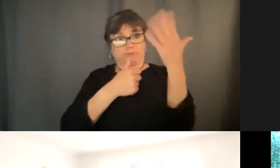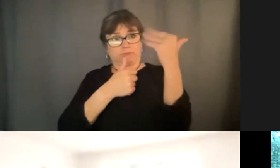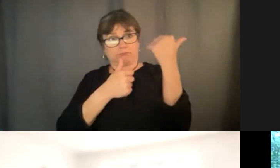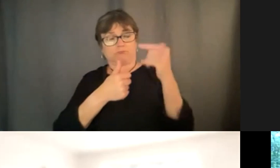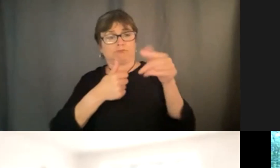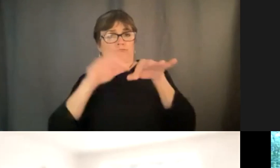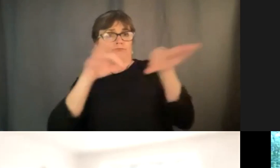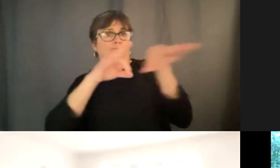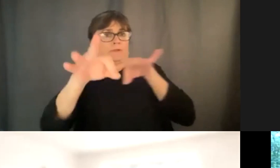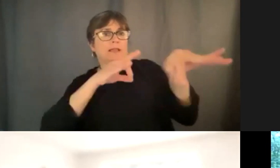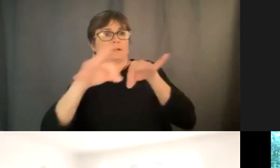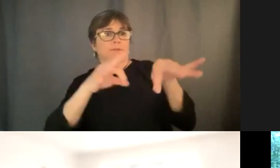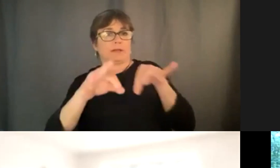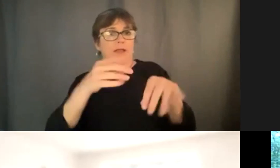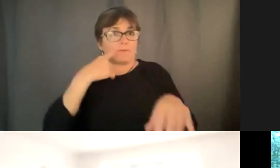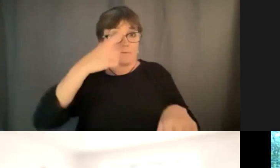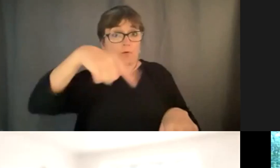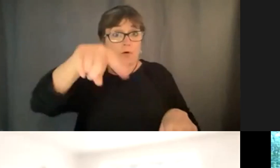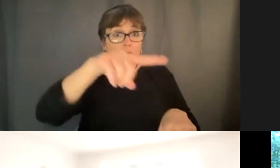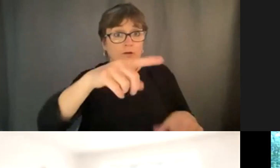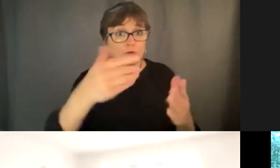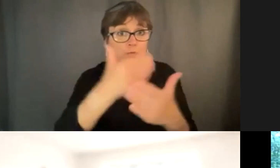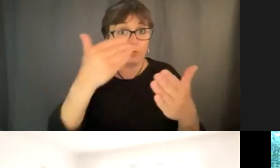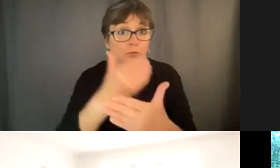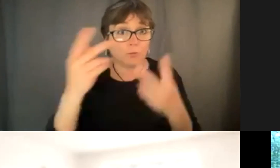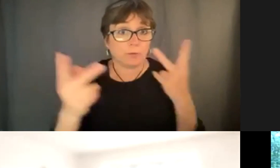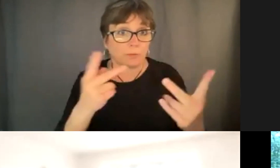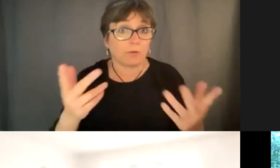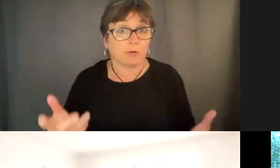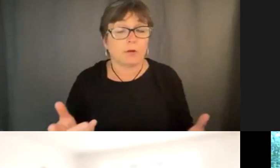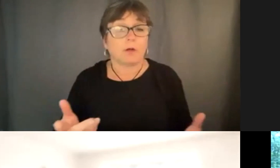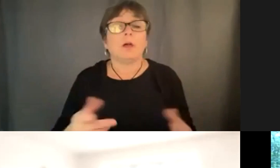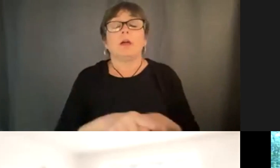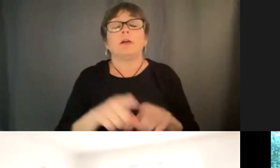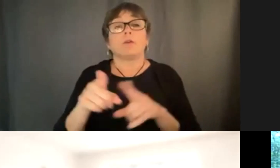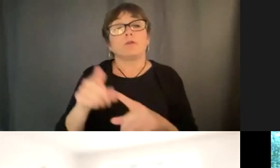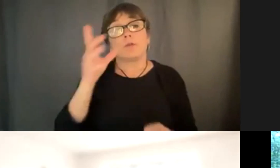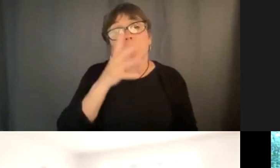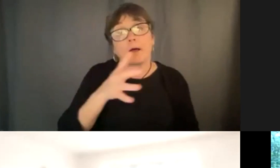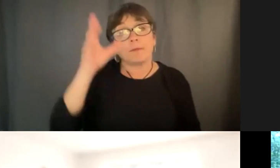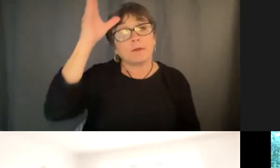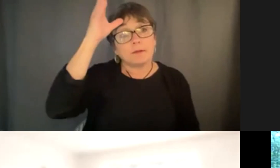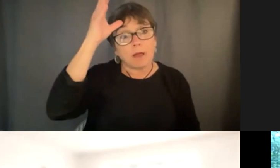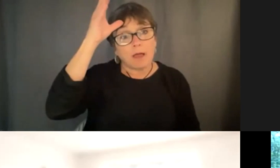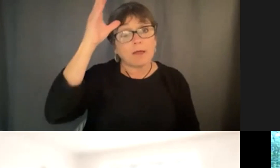Have moms and dads and have parents come and say,